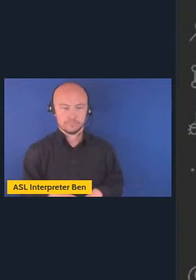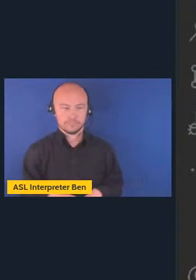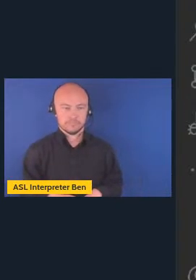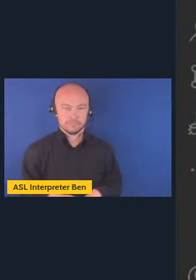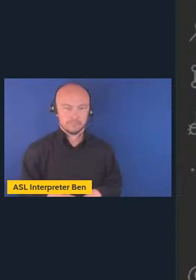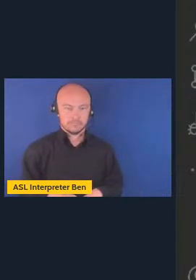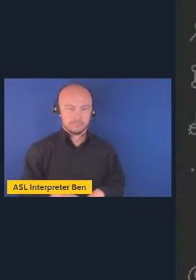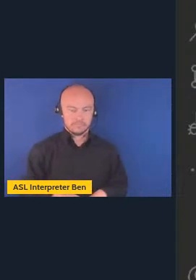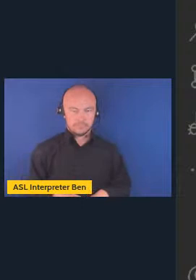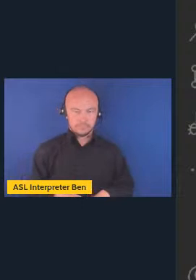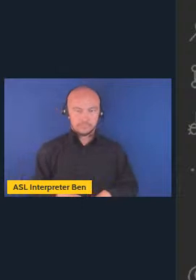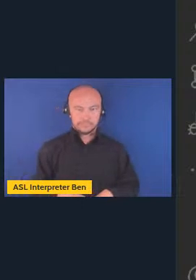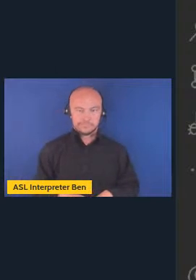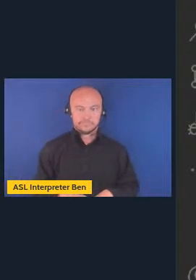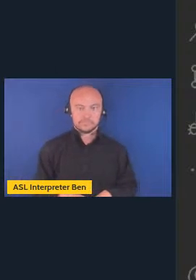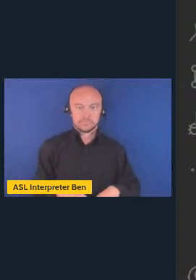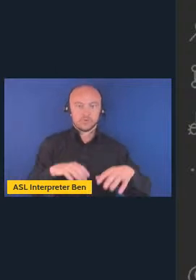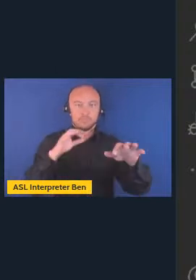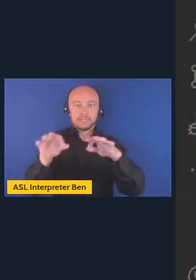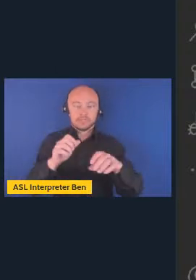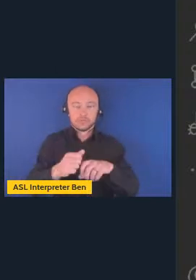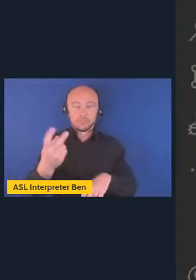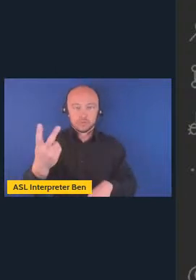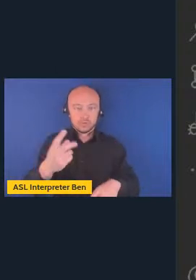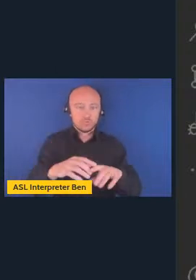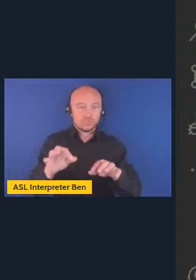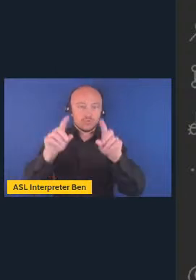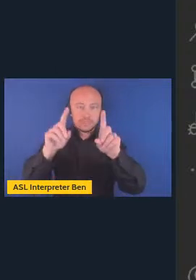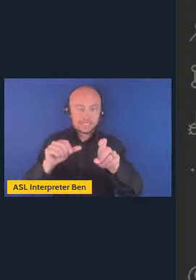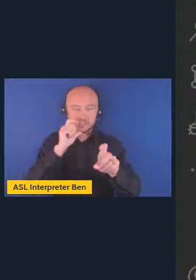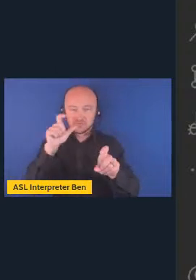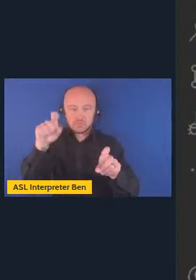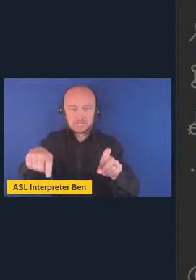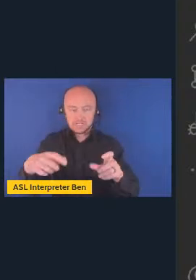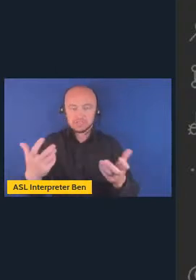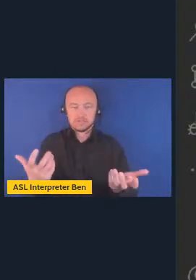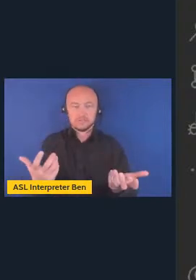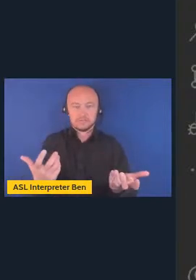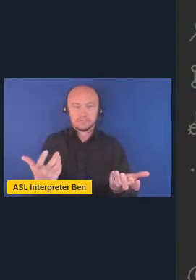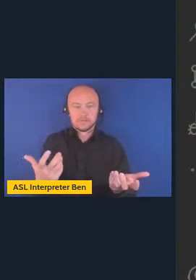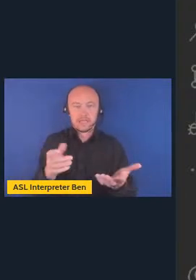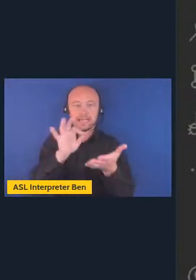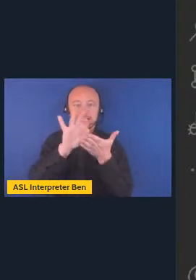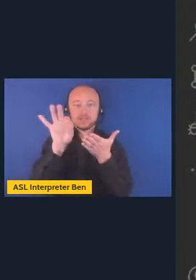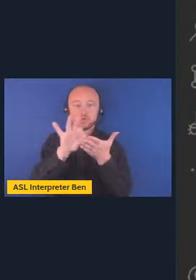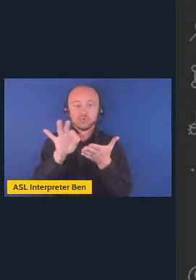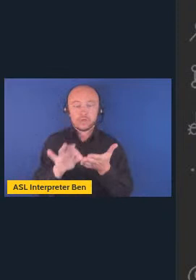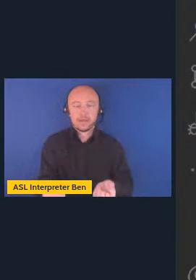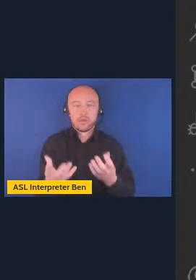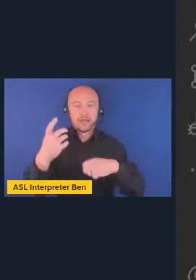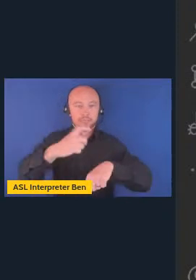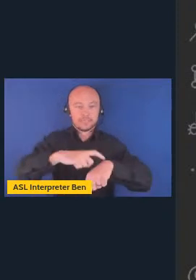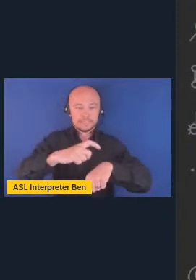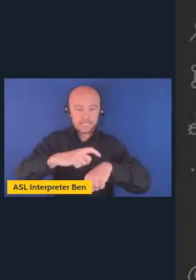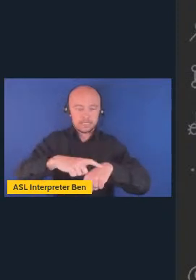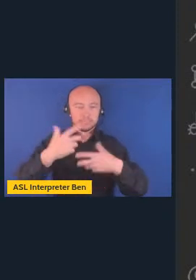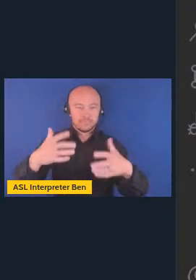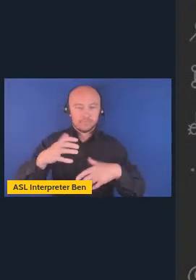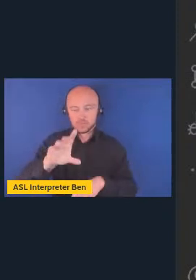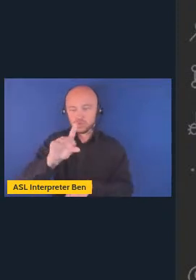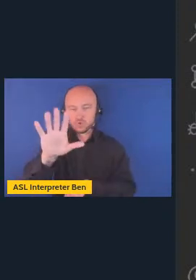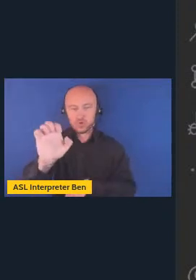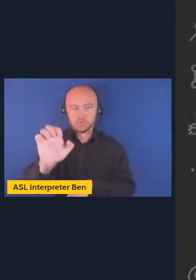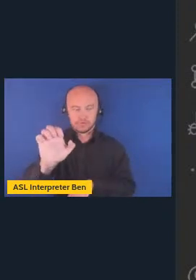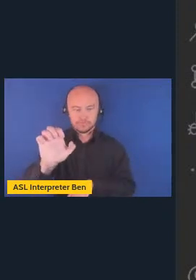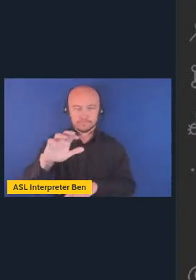Now I could be writing 2 and then writing 2 tests. I don't need to do this. I basically just need to count how many times I've done this code. Now,